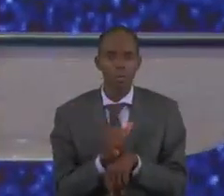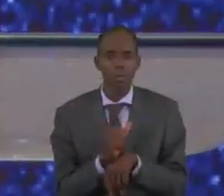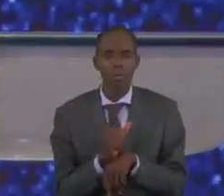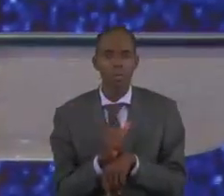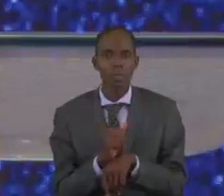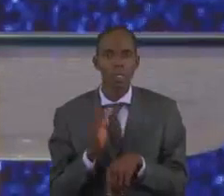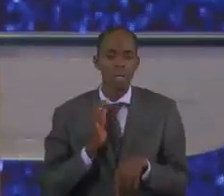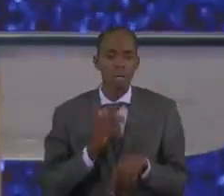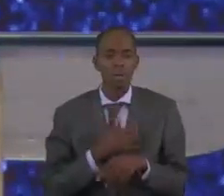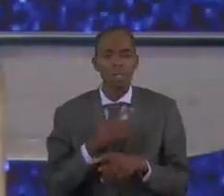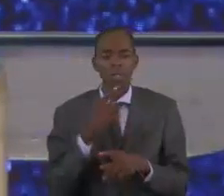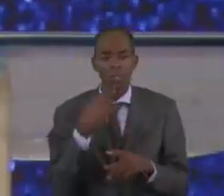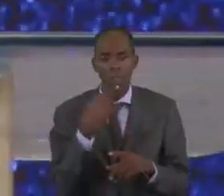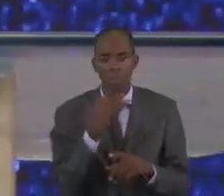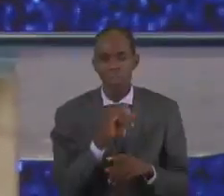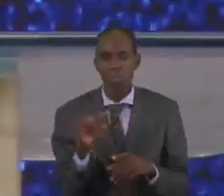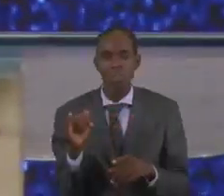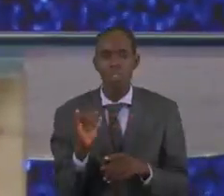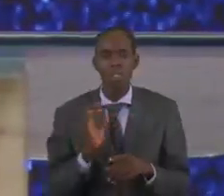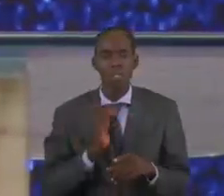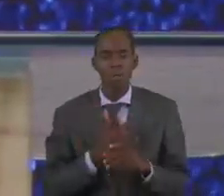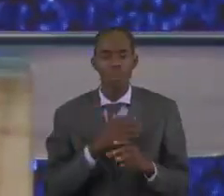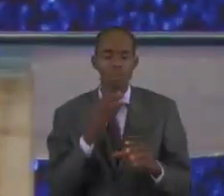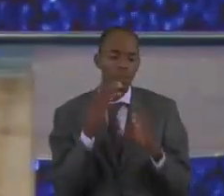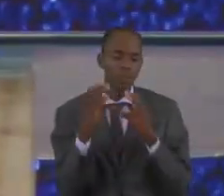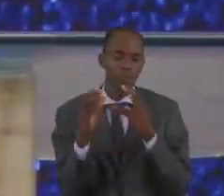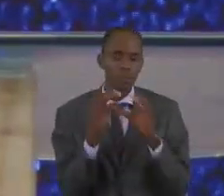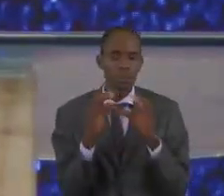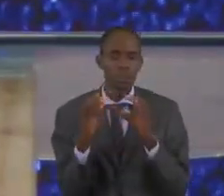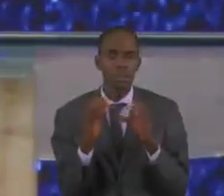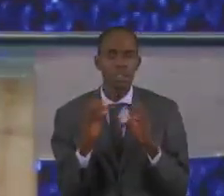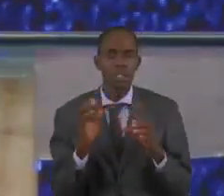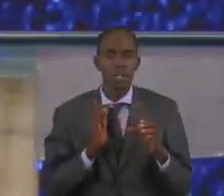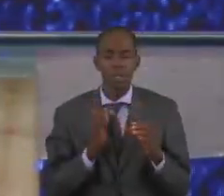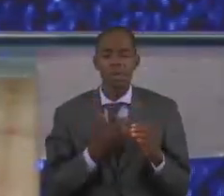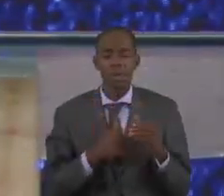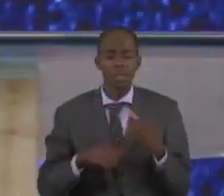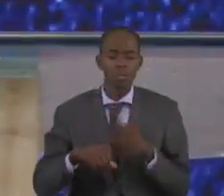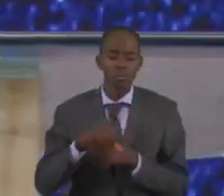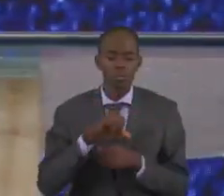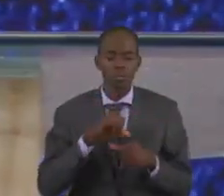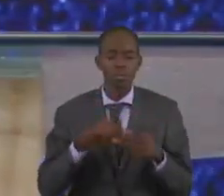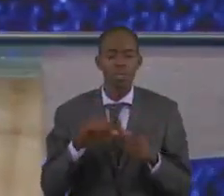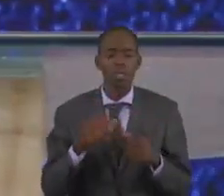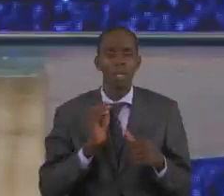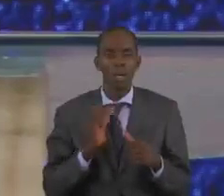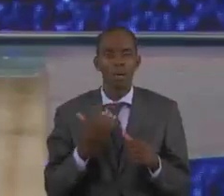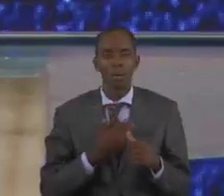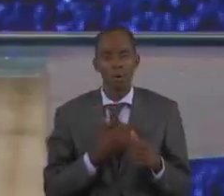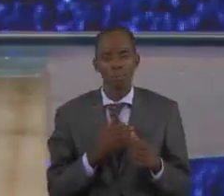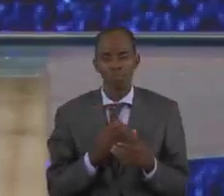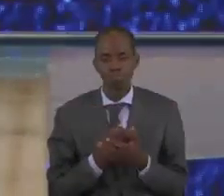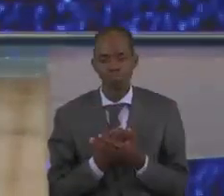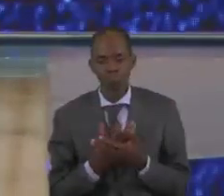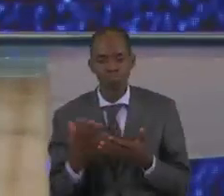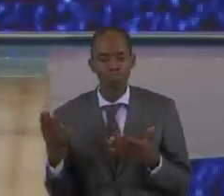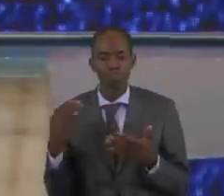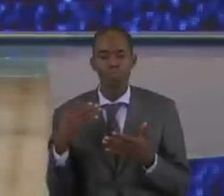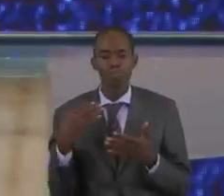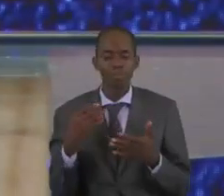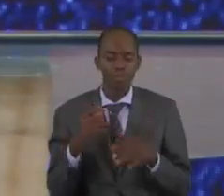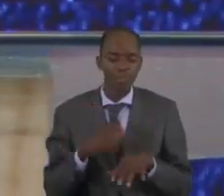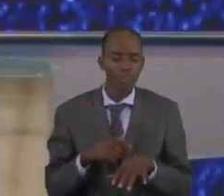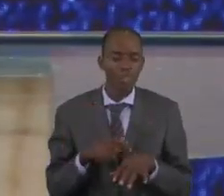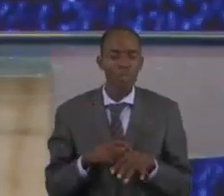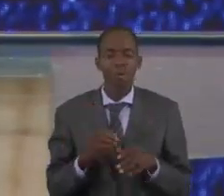our talk, our interaction, our association, our spending time, or